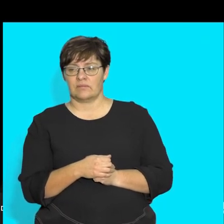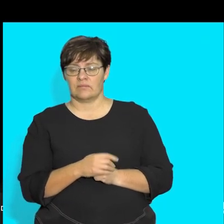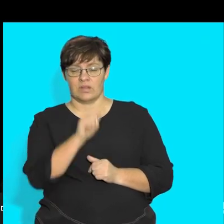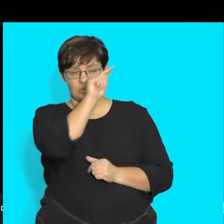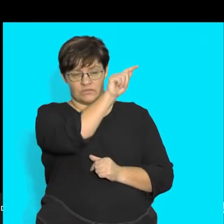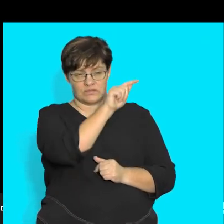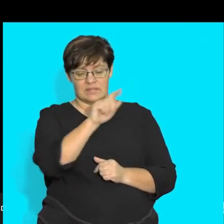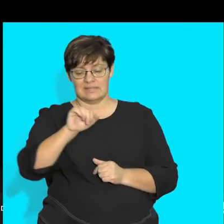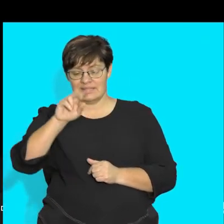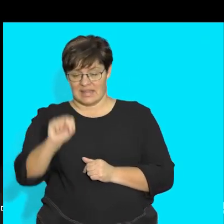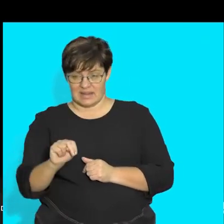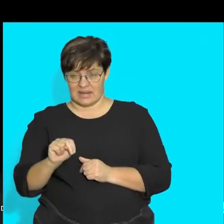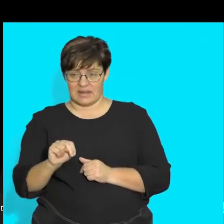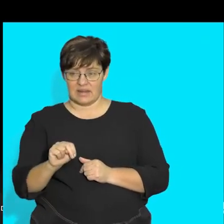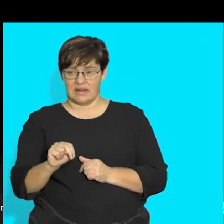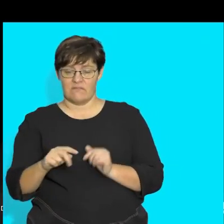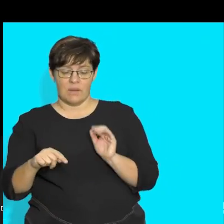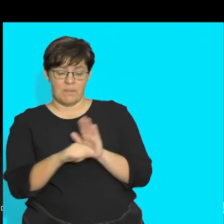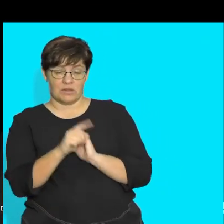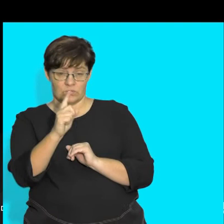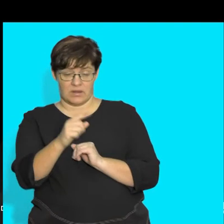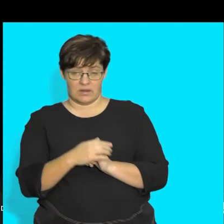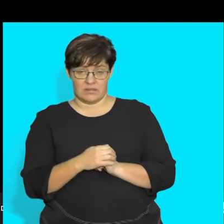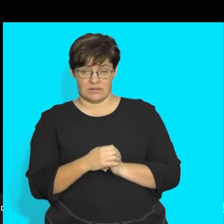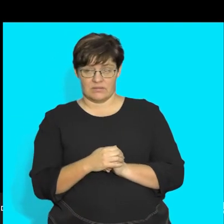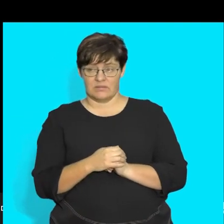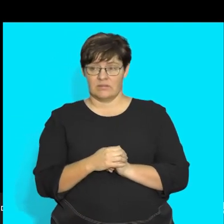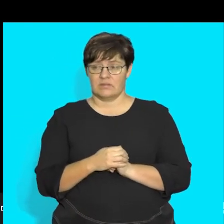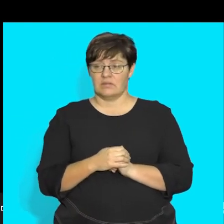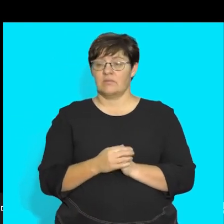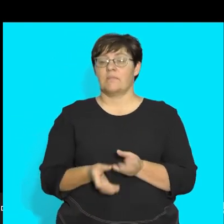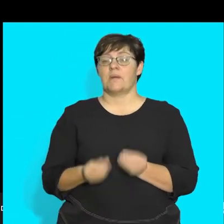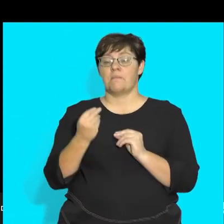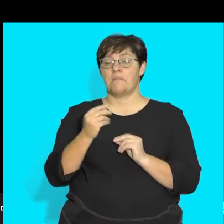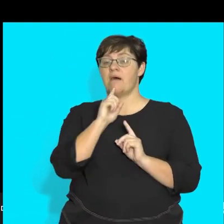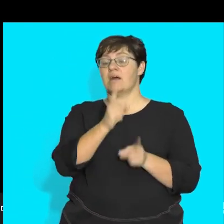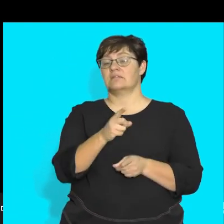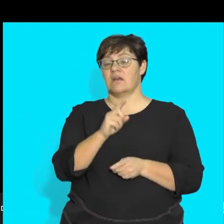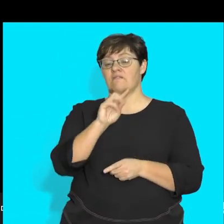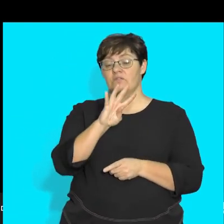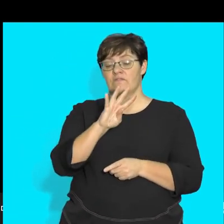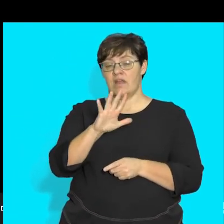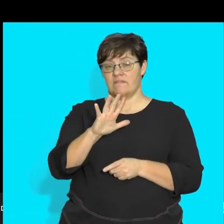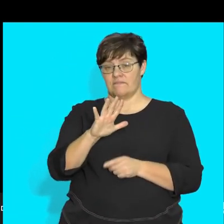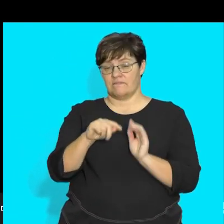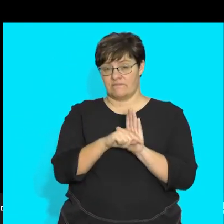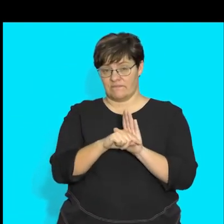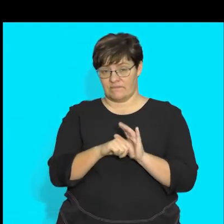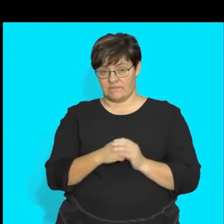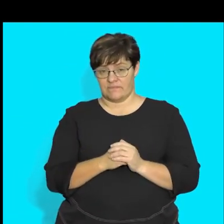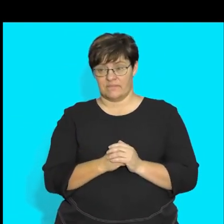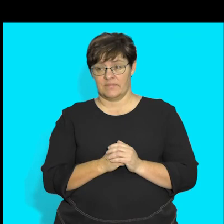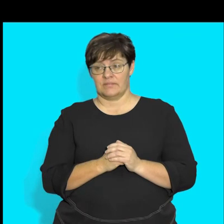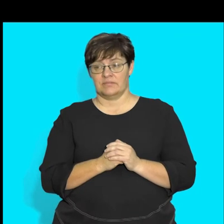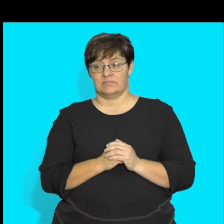I'm going to go shift tan of minus 1. And I get an answer